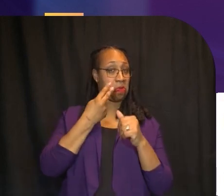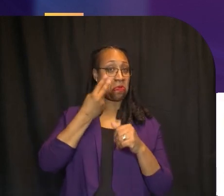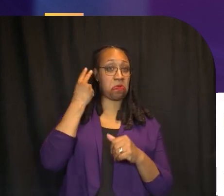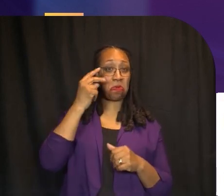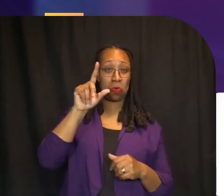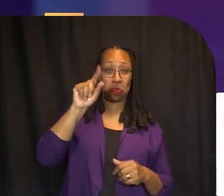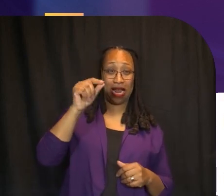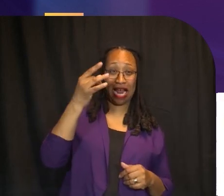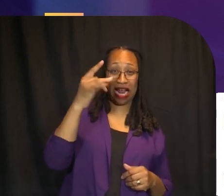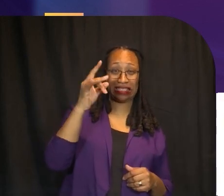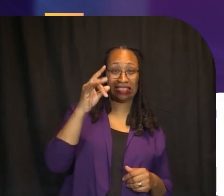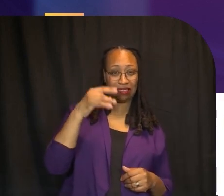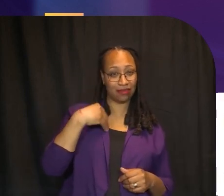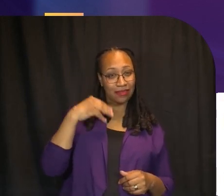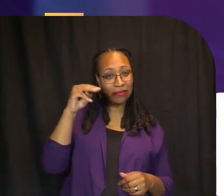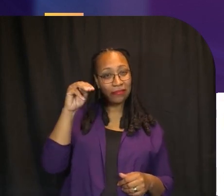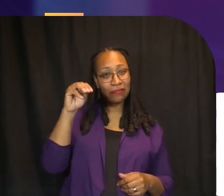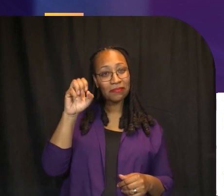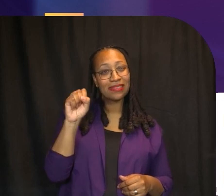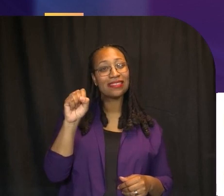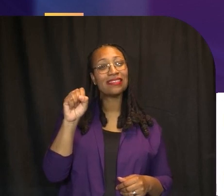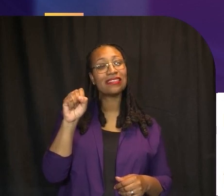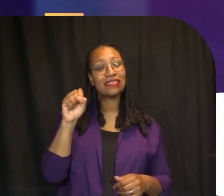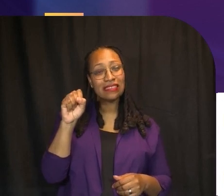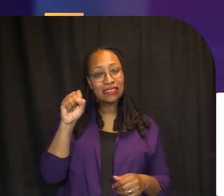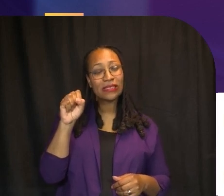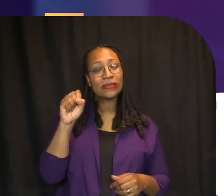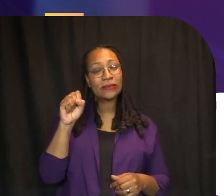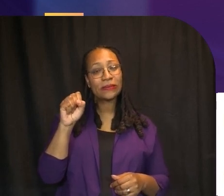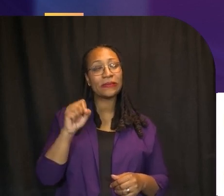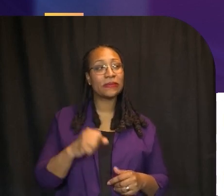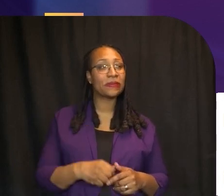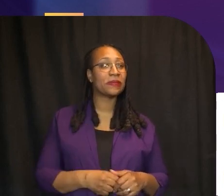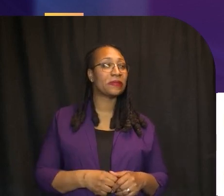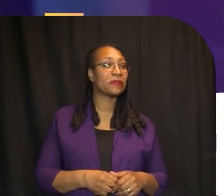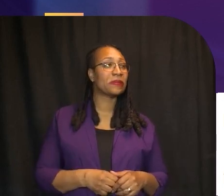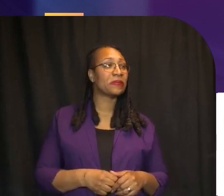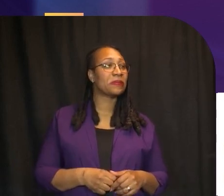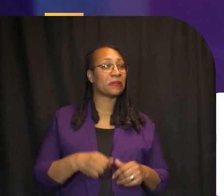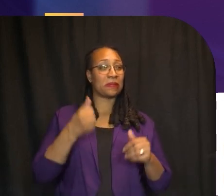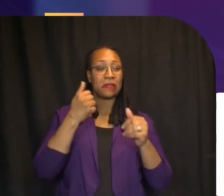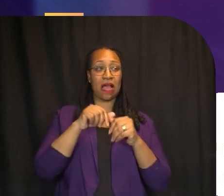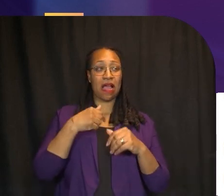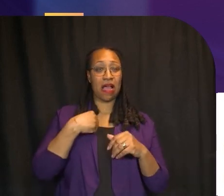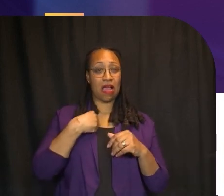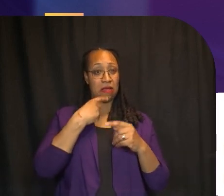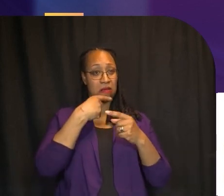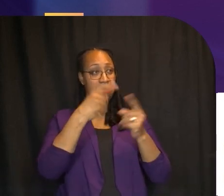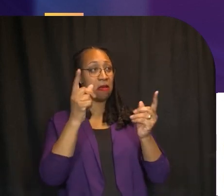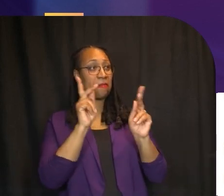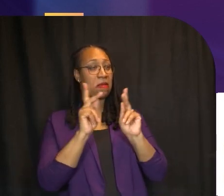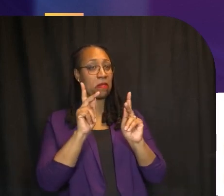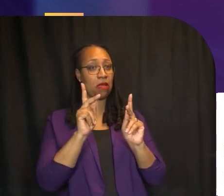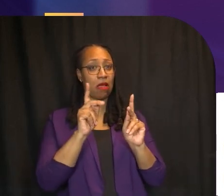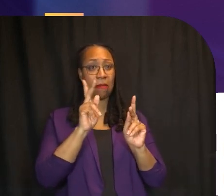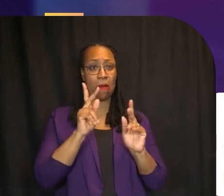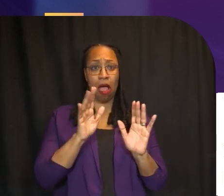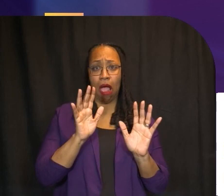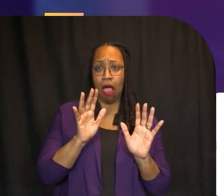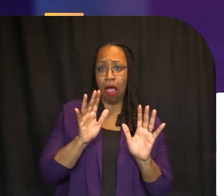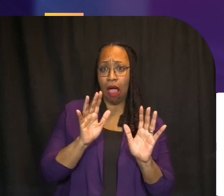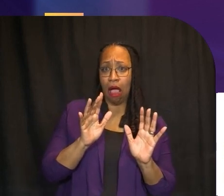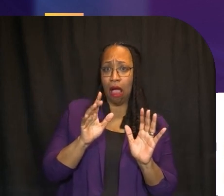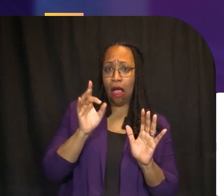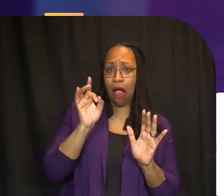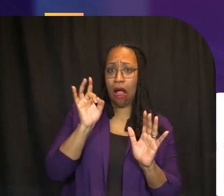I shared that diagnosis, many assumed that the news was tragic. But for me, I felt a profound sense